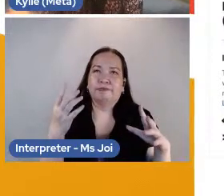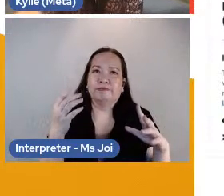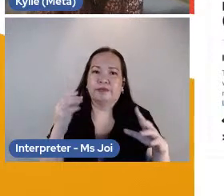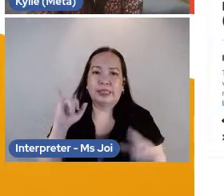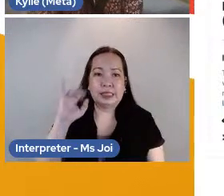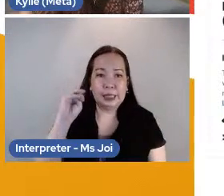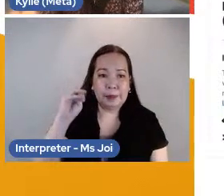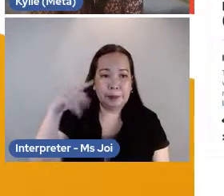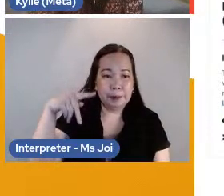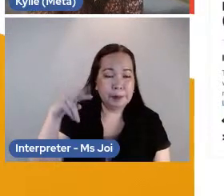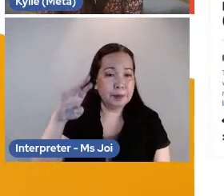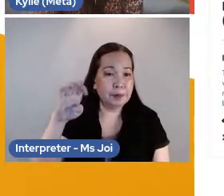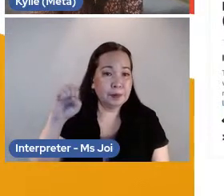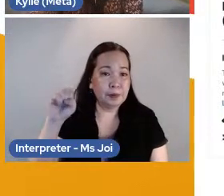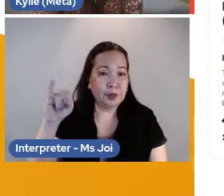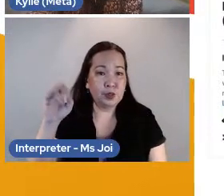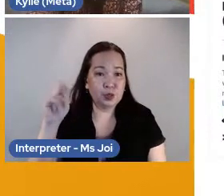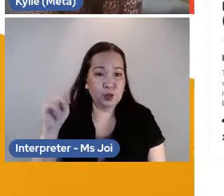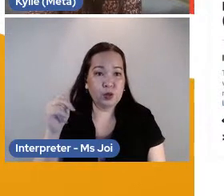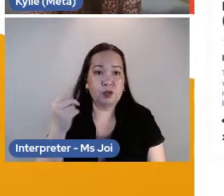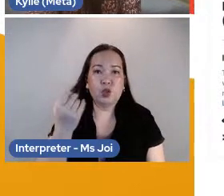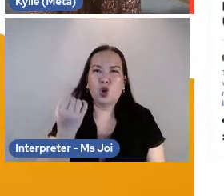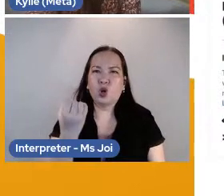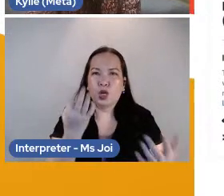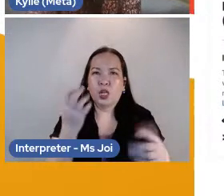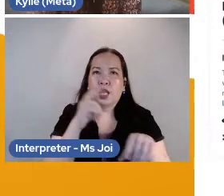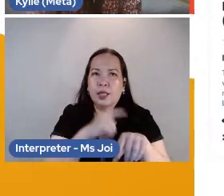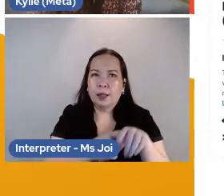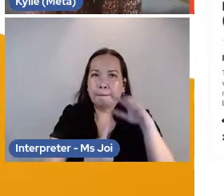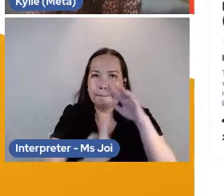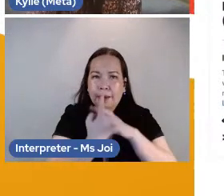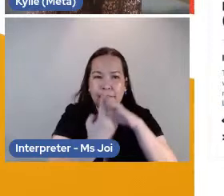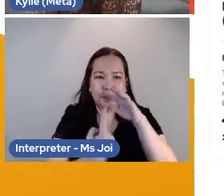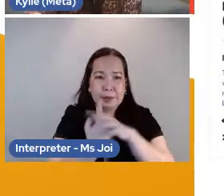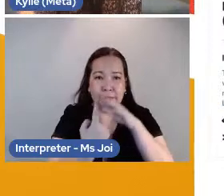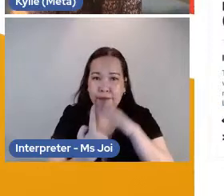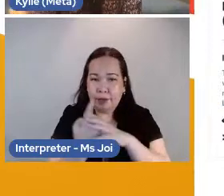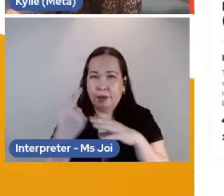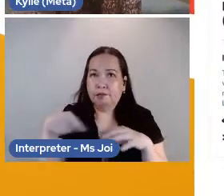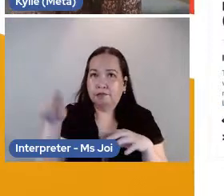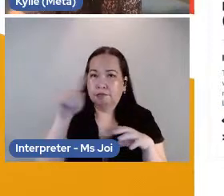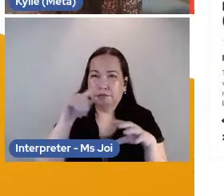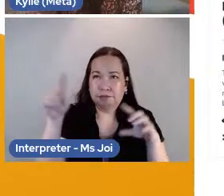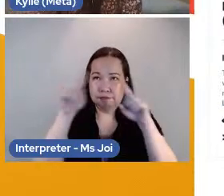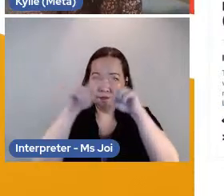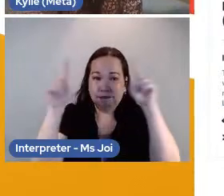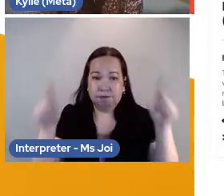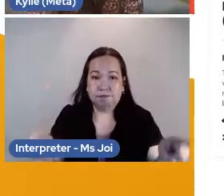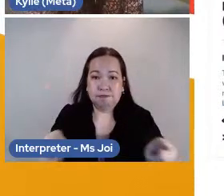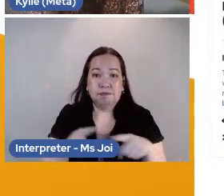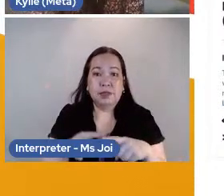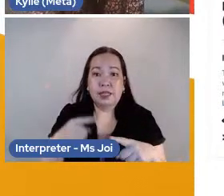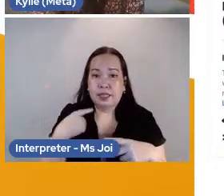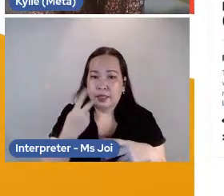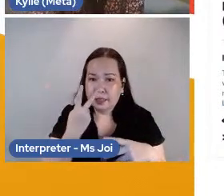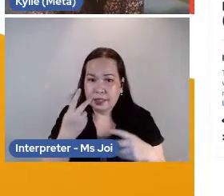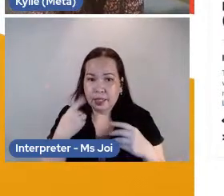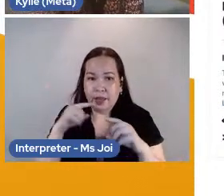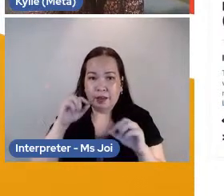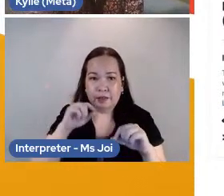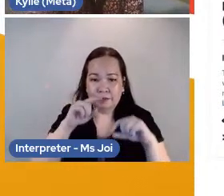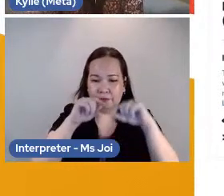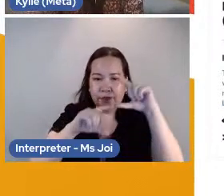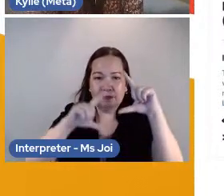an ad was shown on someone's screen. And then we also surface some demographic and geographic